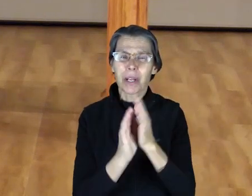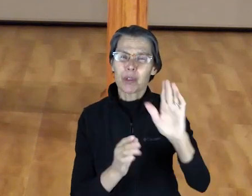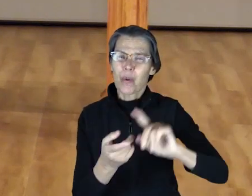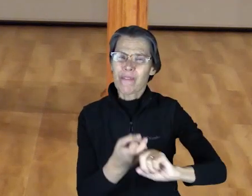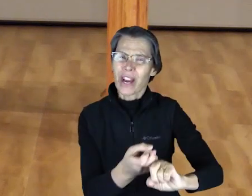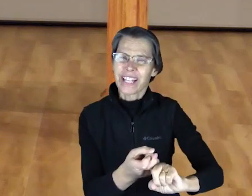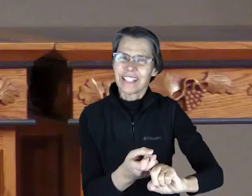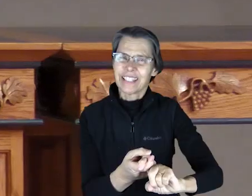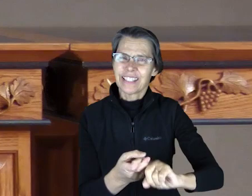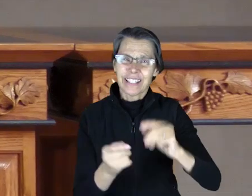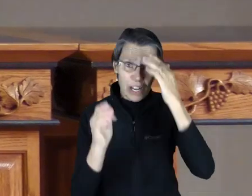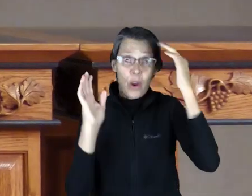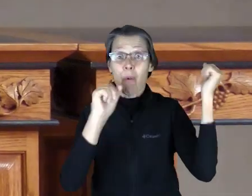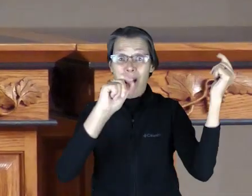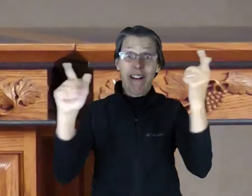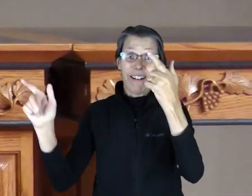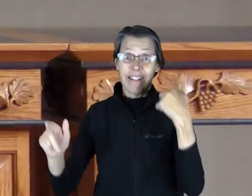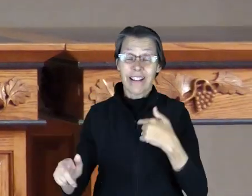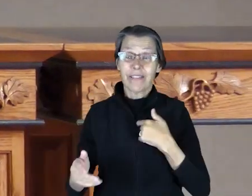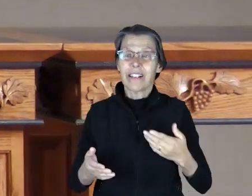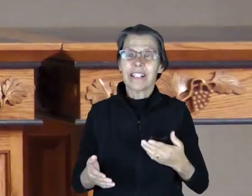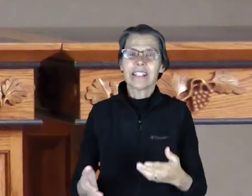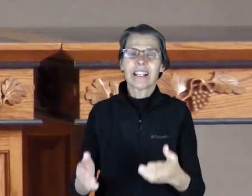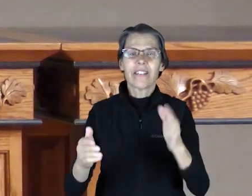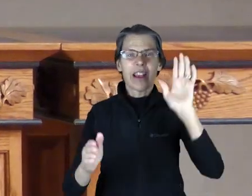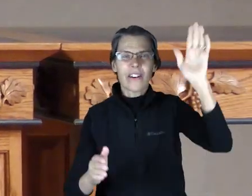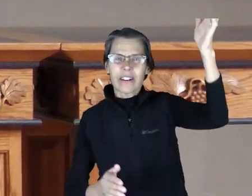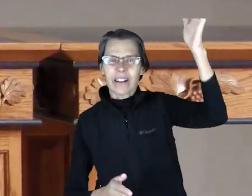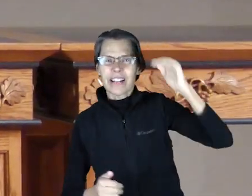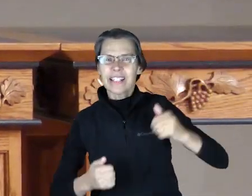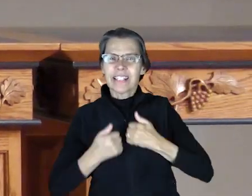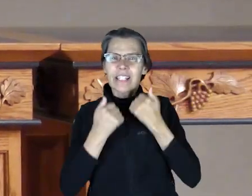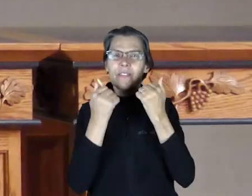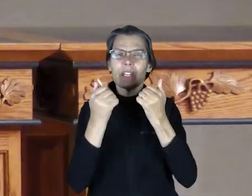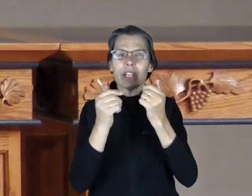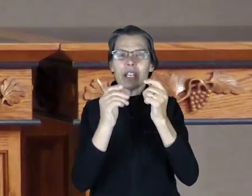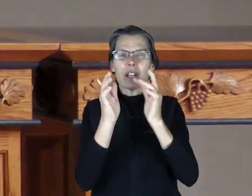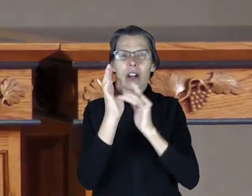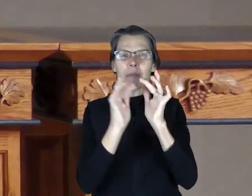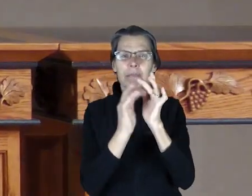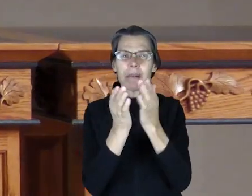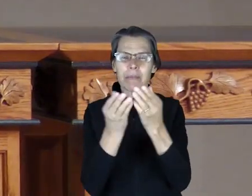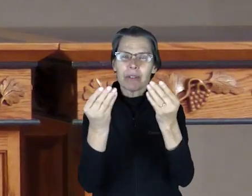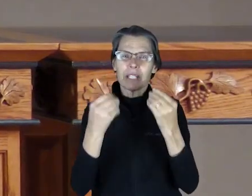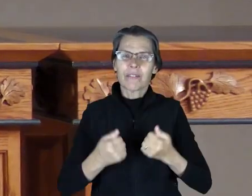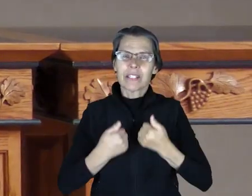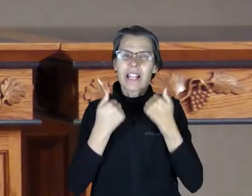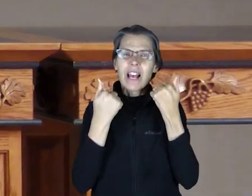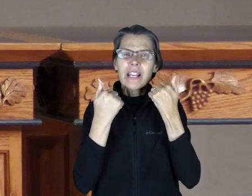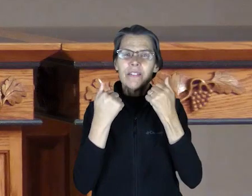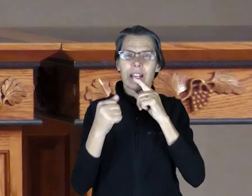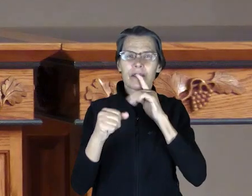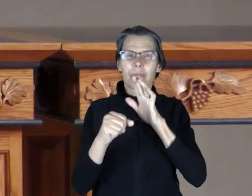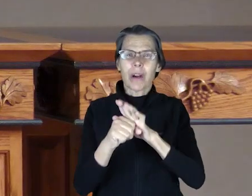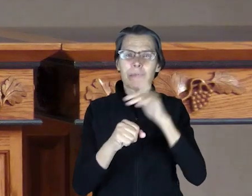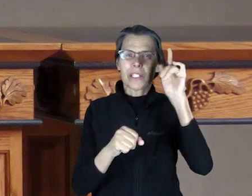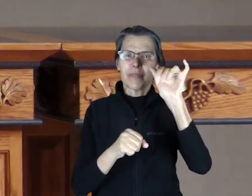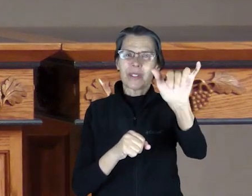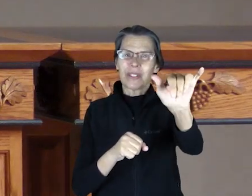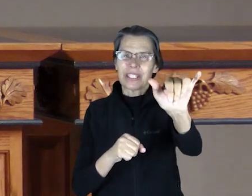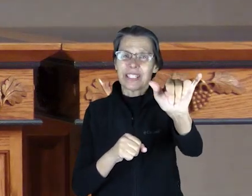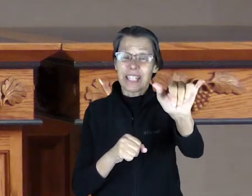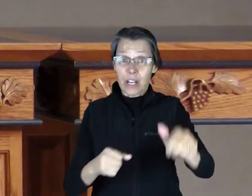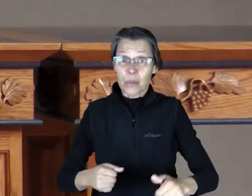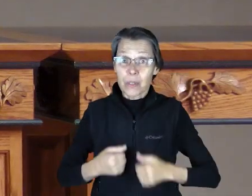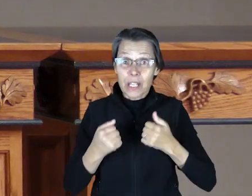for all of us, that living word indeed gives us life, reminds us of the promise we have of eternity,